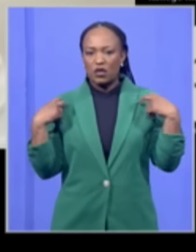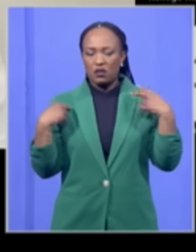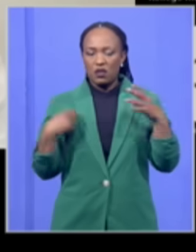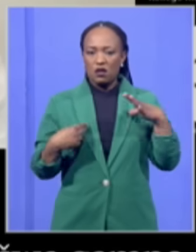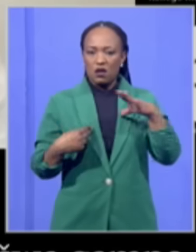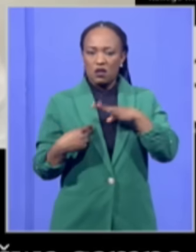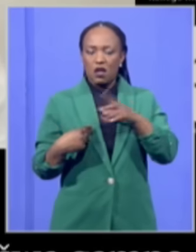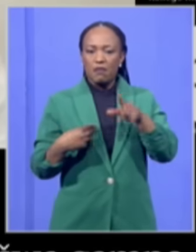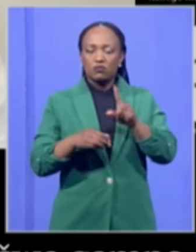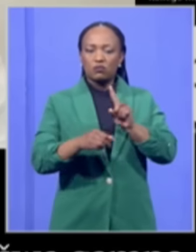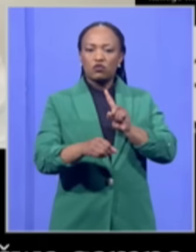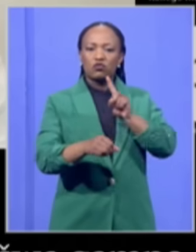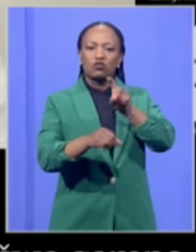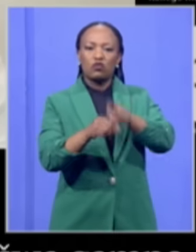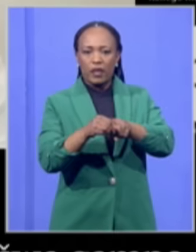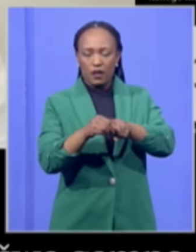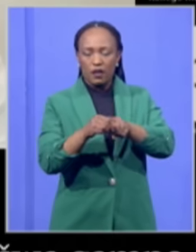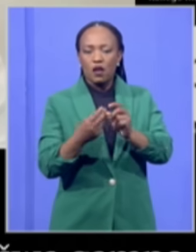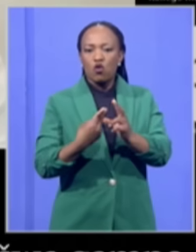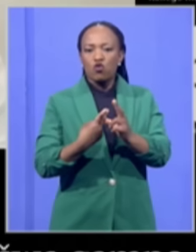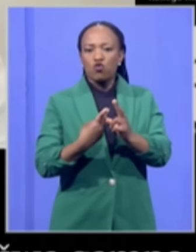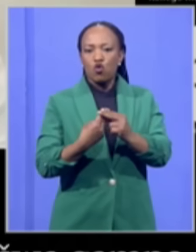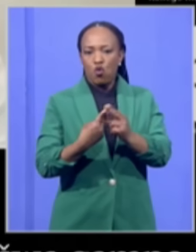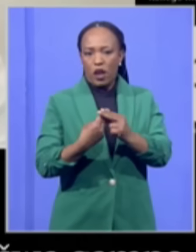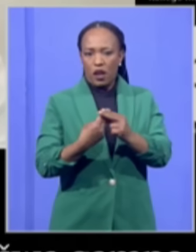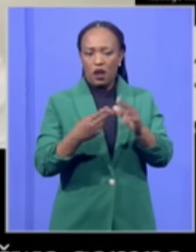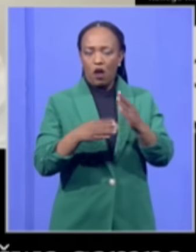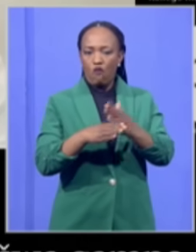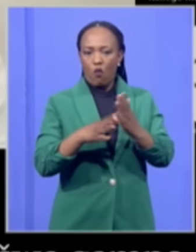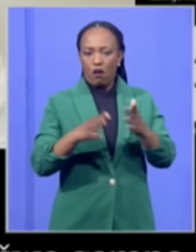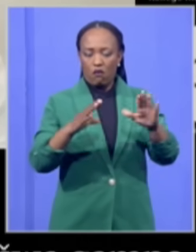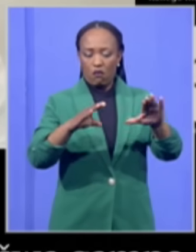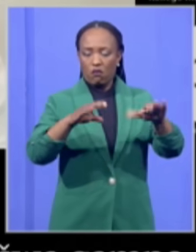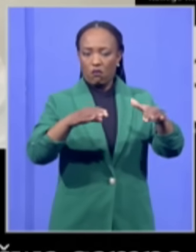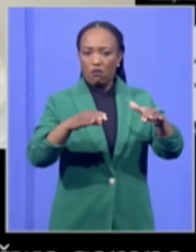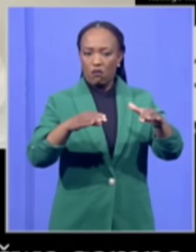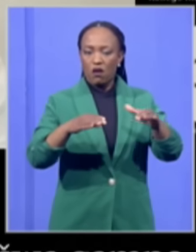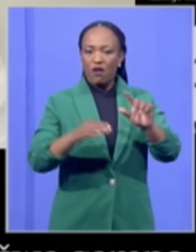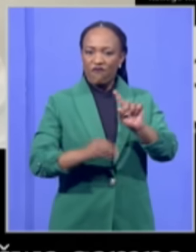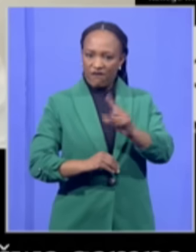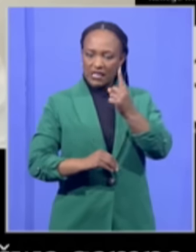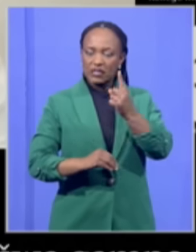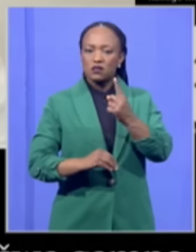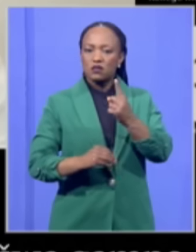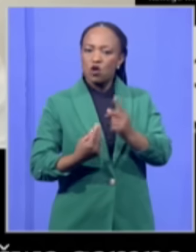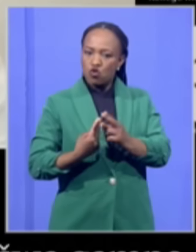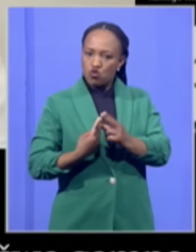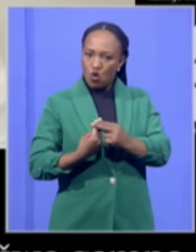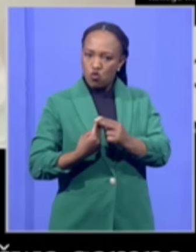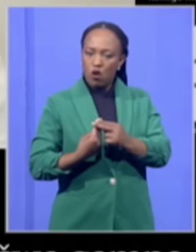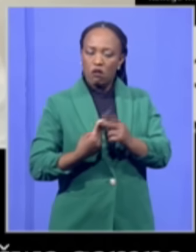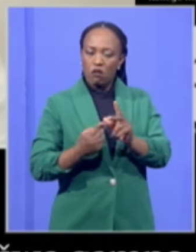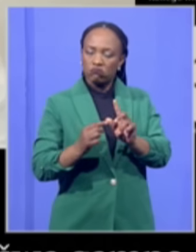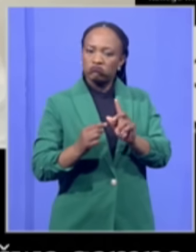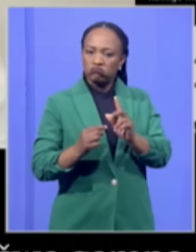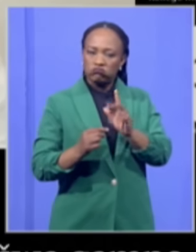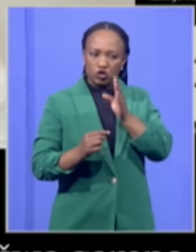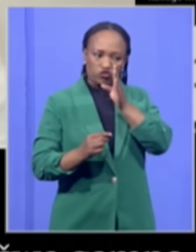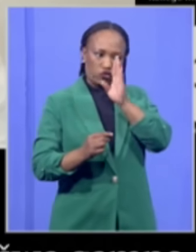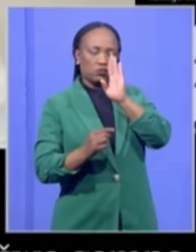union because trade union does, as a first point of reference, assist in terms